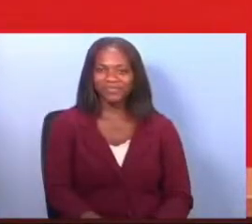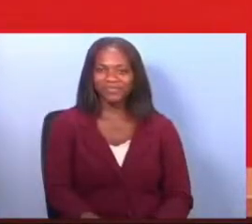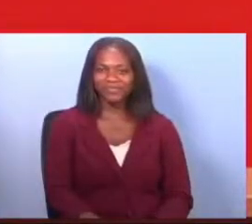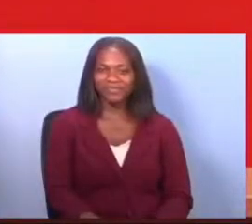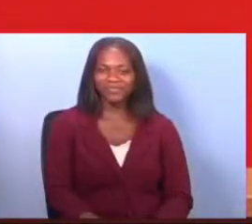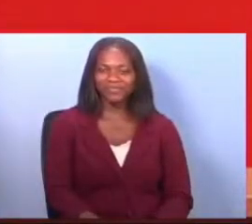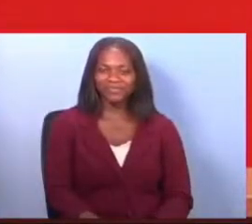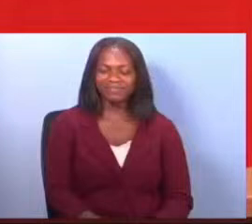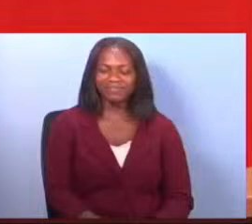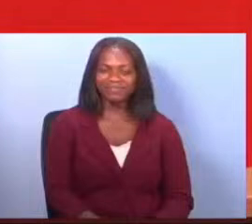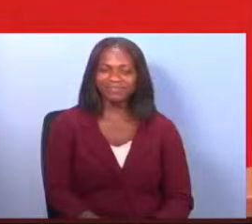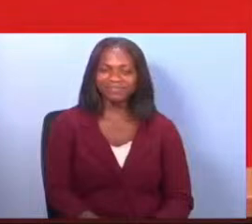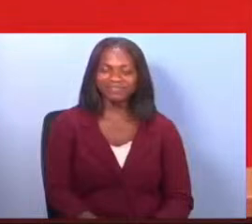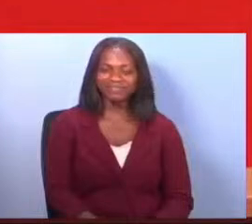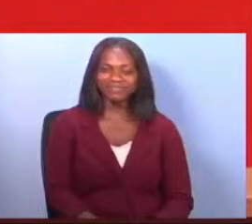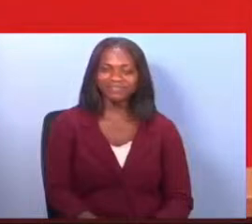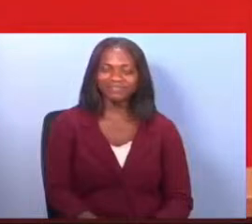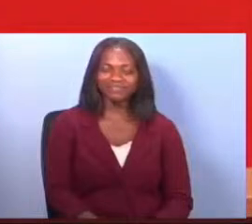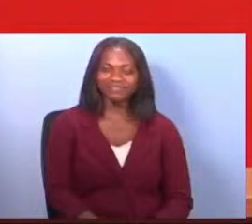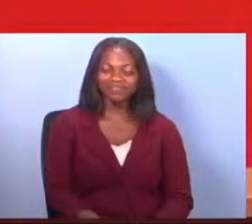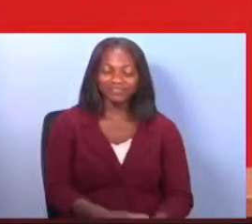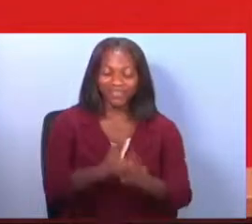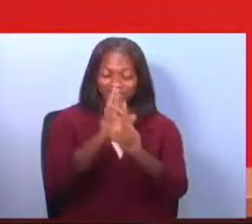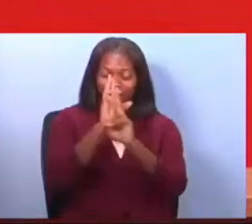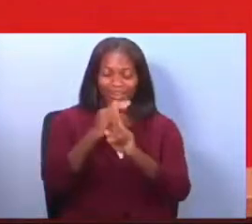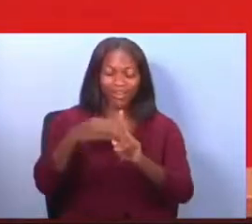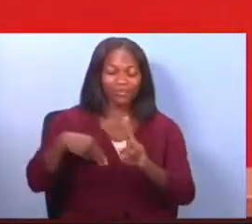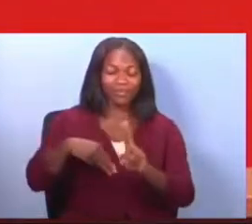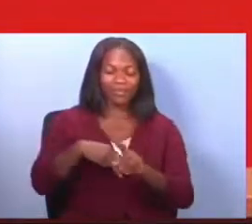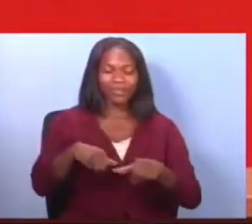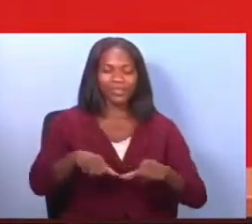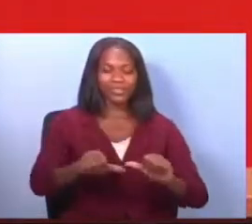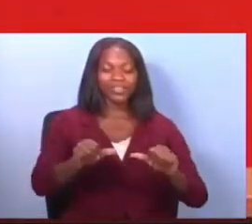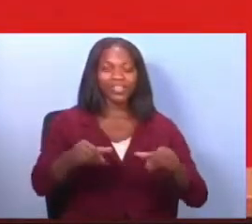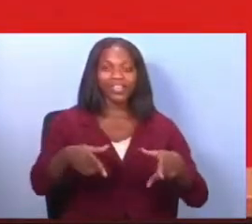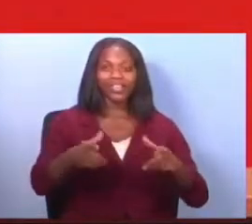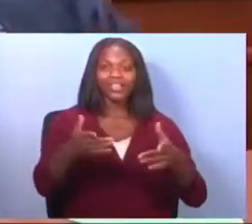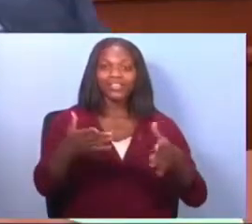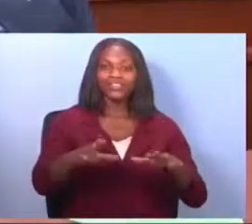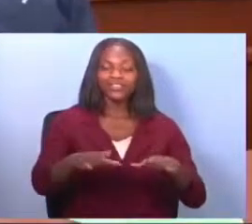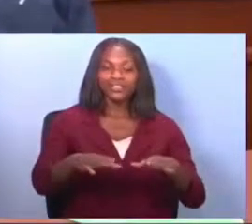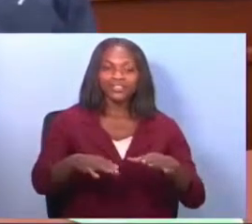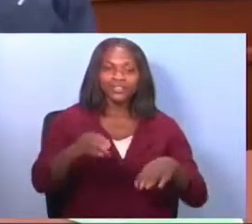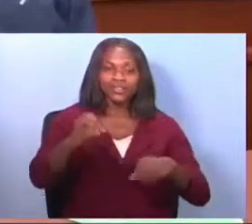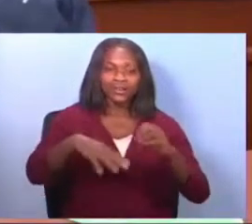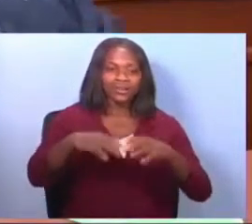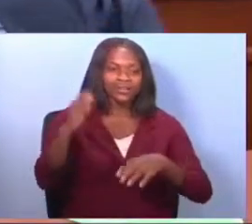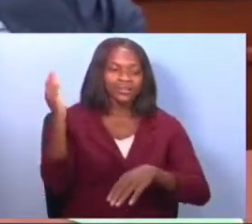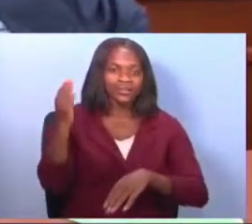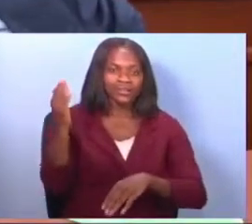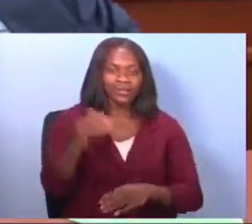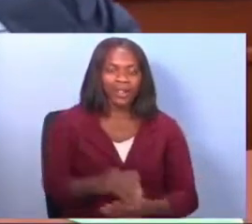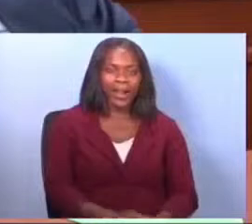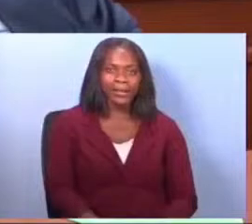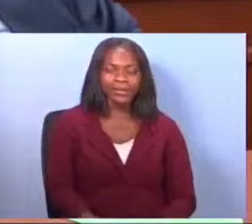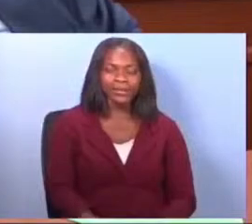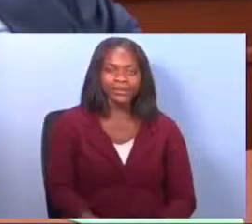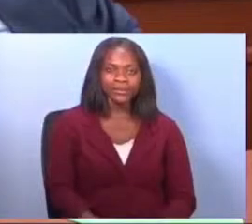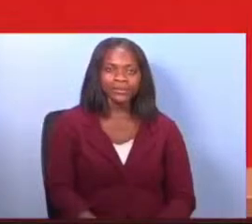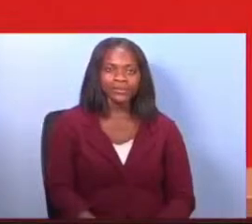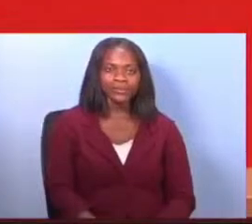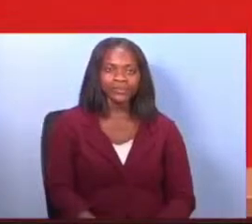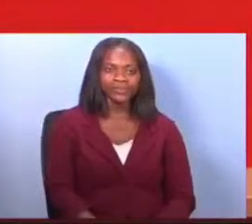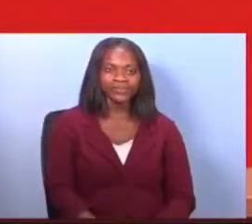Honourable members, let's conclude comment on the statement with all due respect.